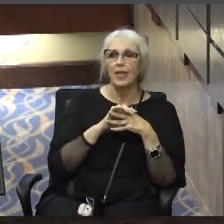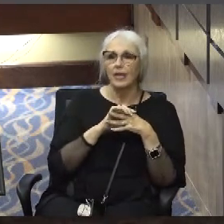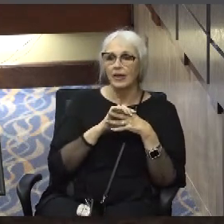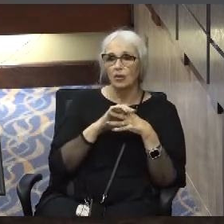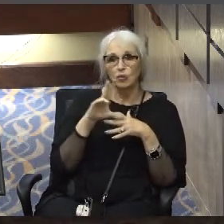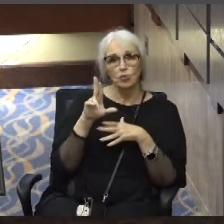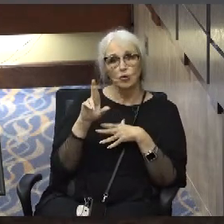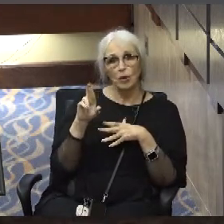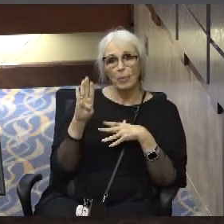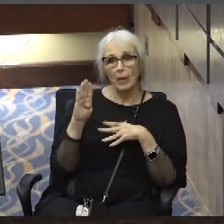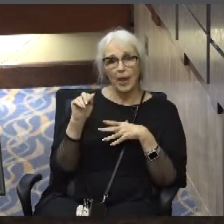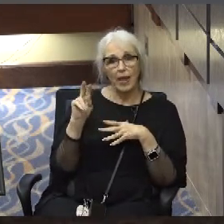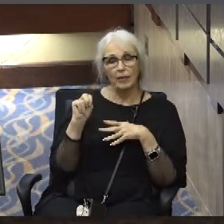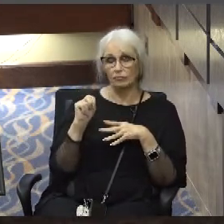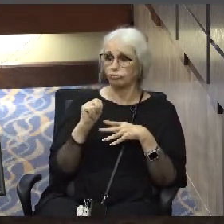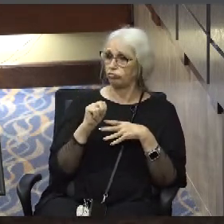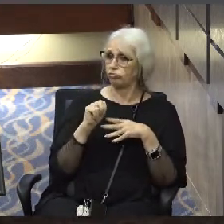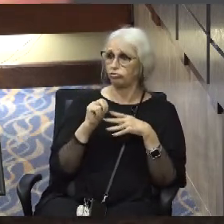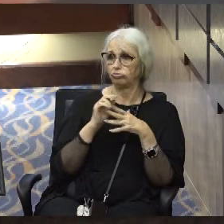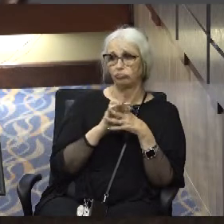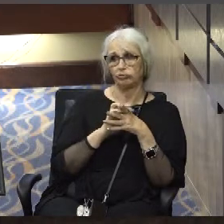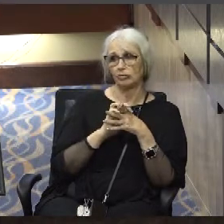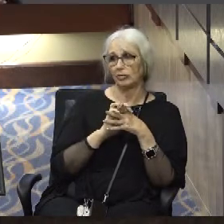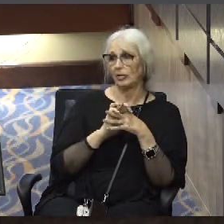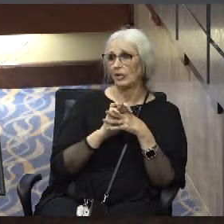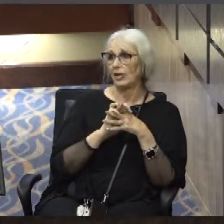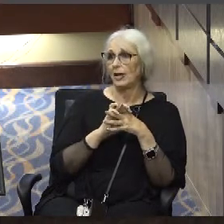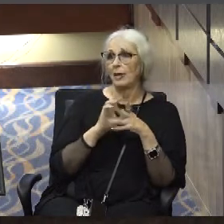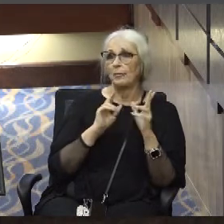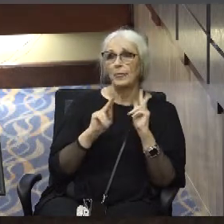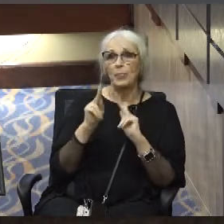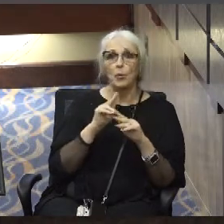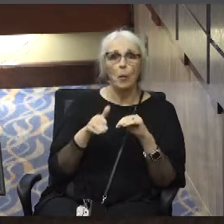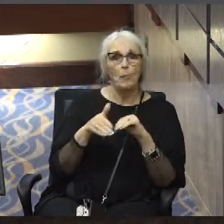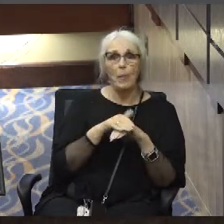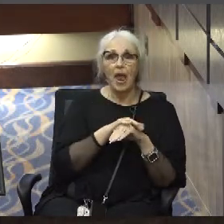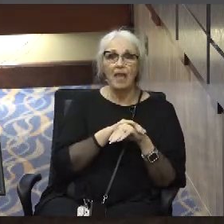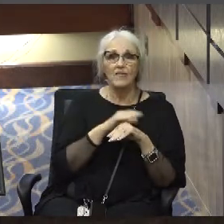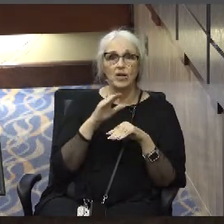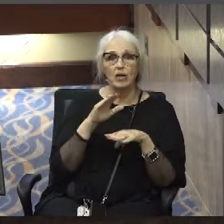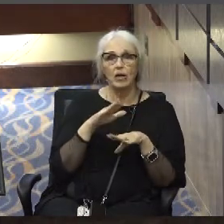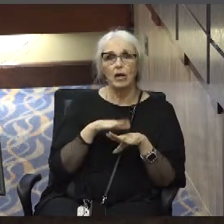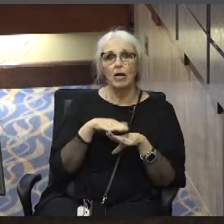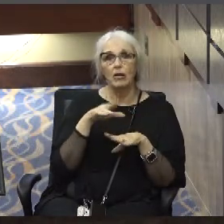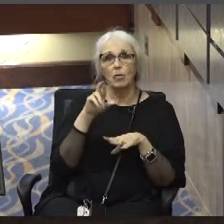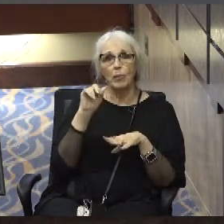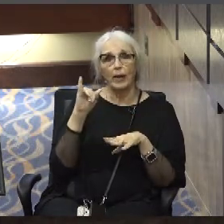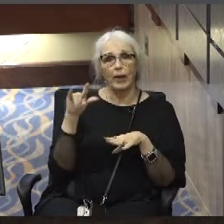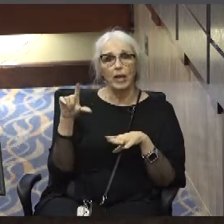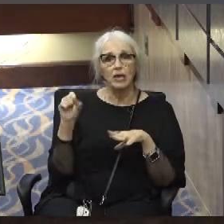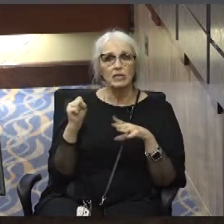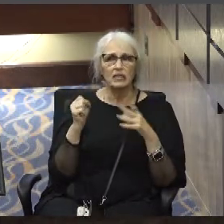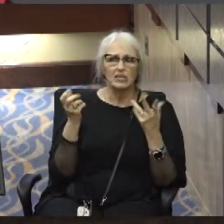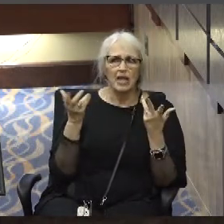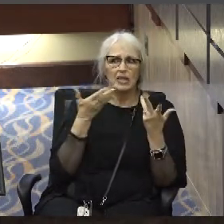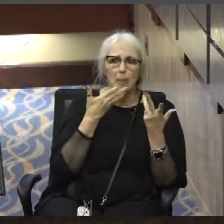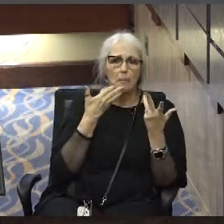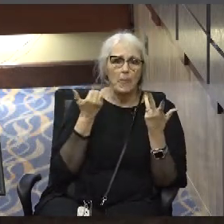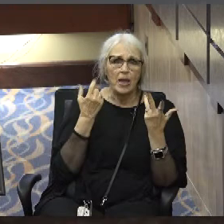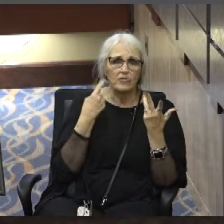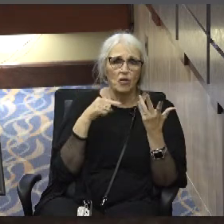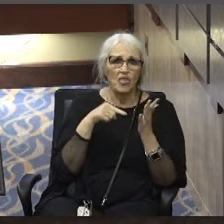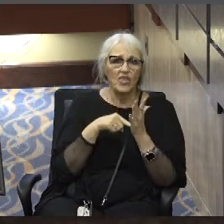interurban. There's a whole railroad underneath there that people just started paving over without really thinking, well, is this the best solution for this